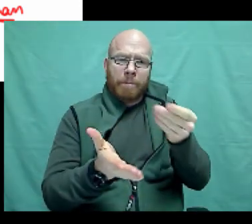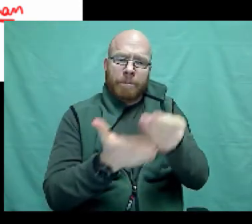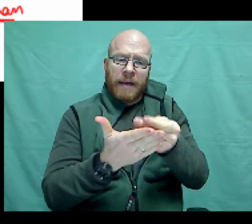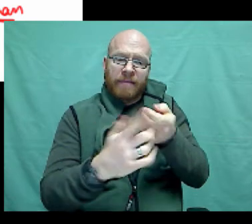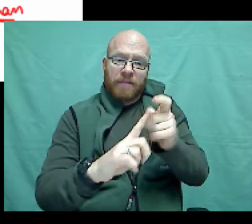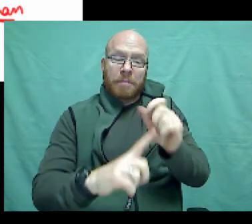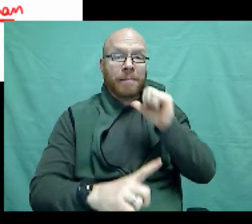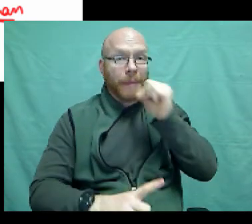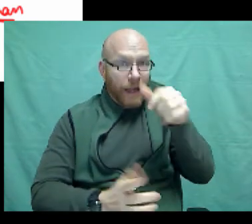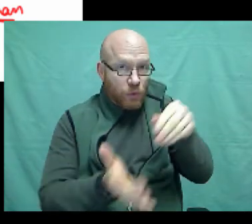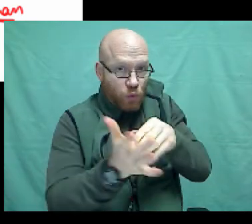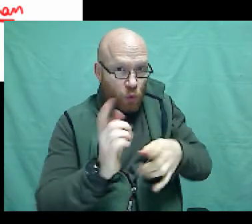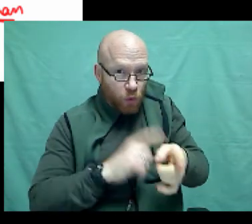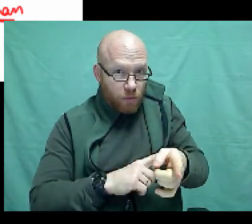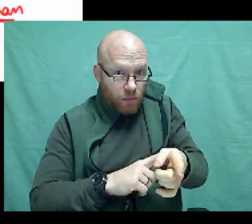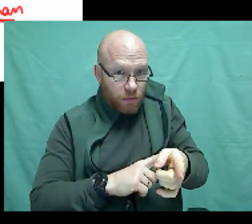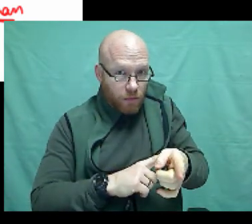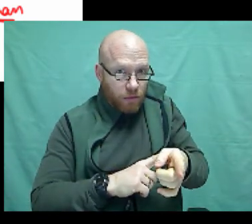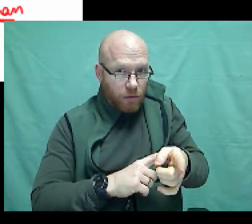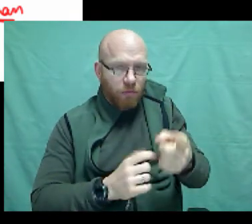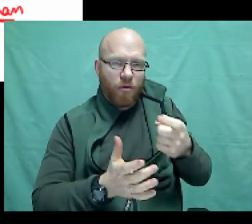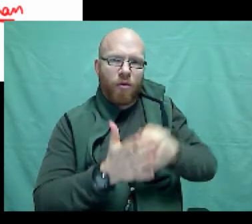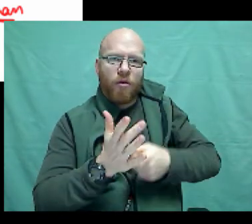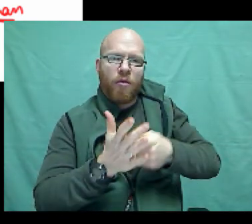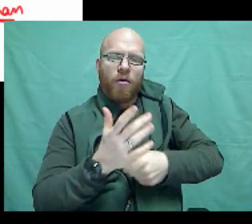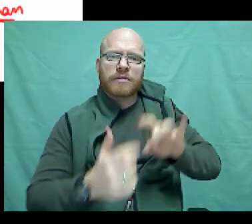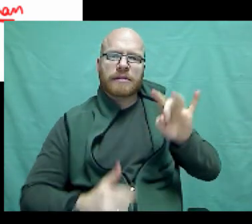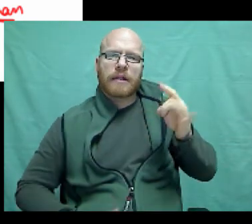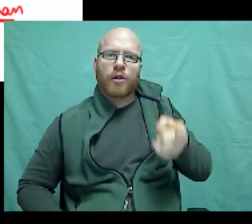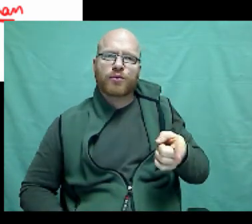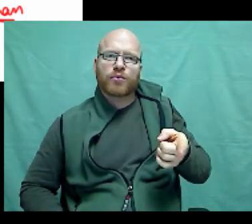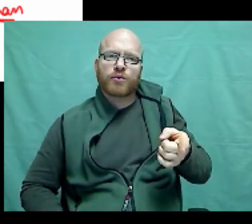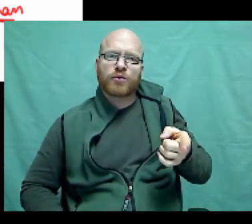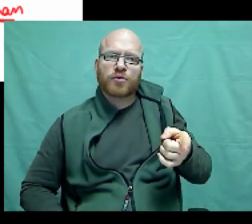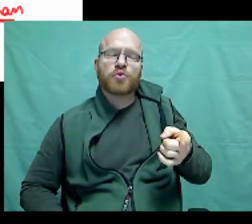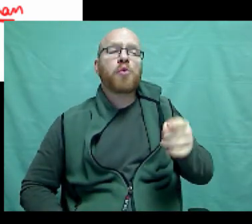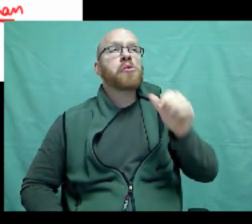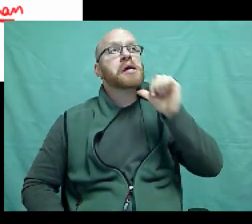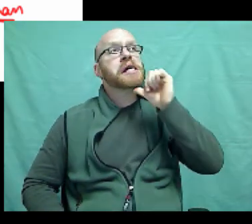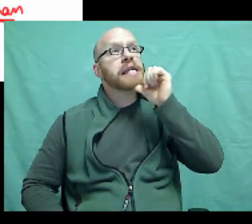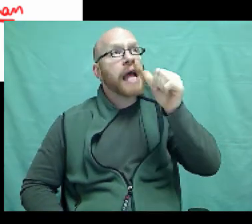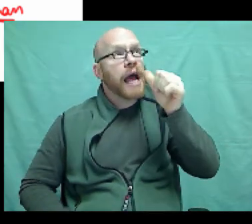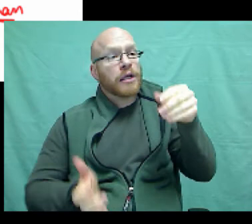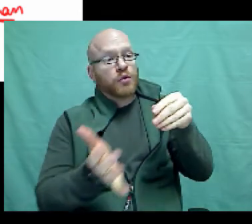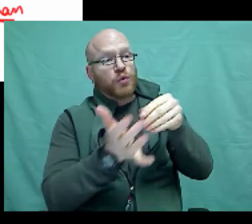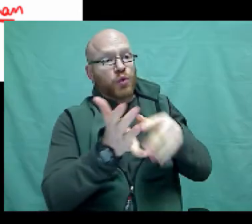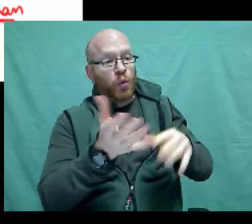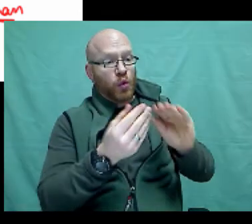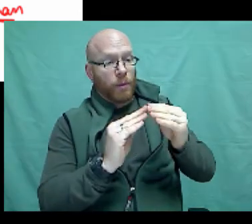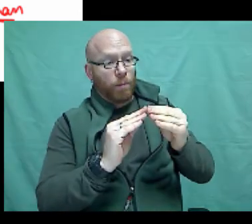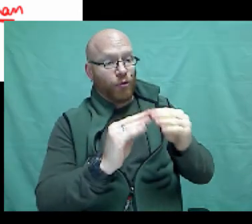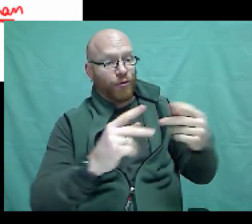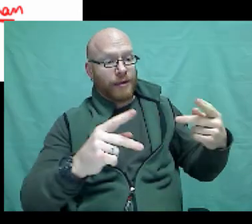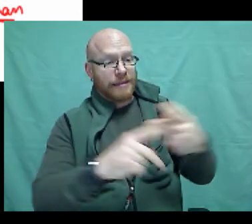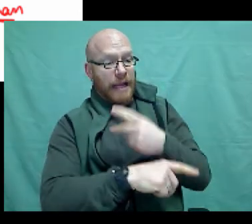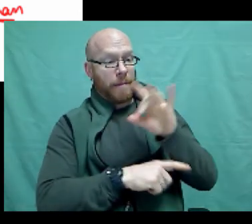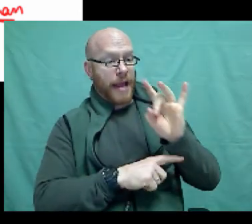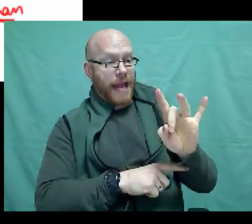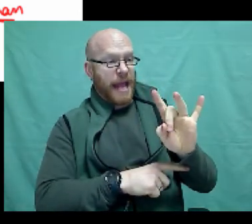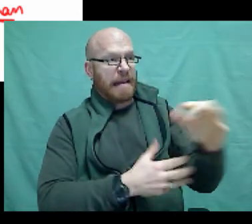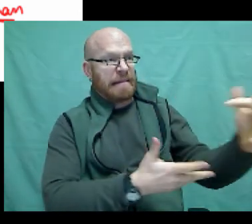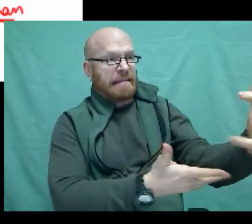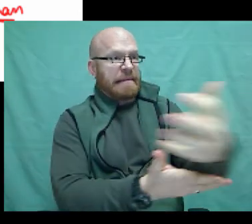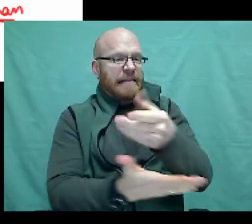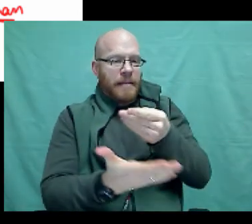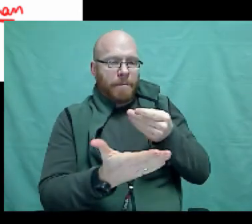game. Now, how about for general admission? They cost $8. So it'd be 8 times the number of non-students would equal